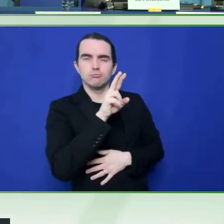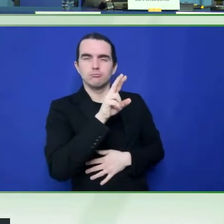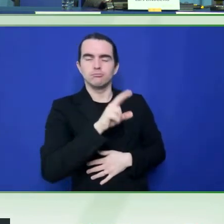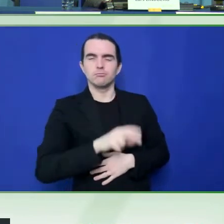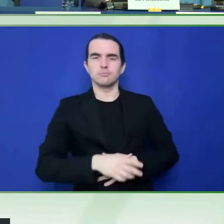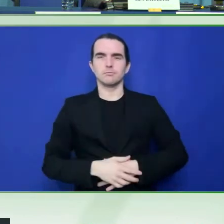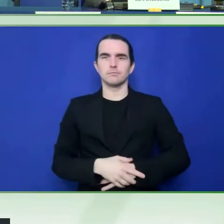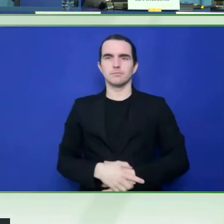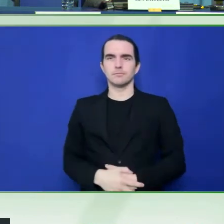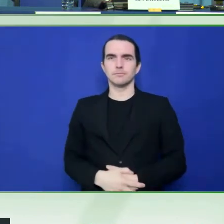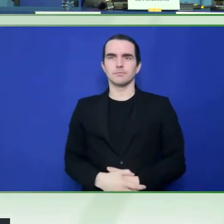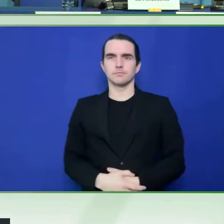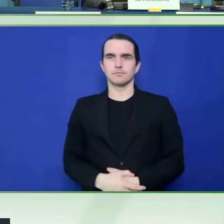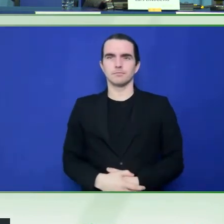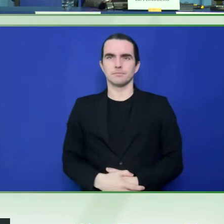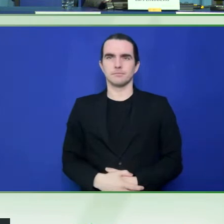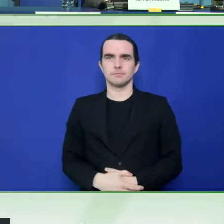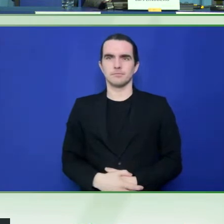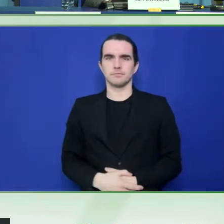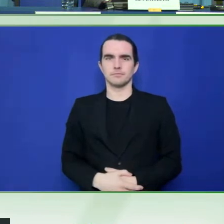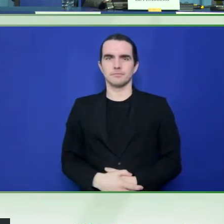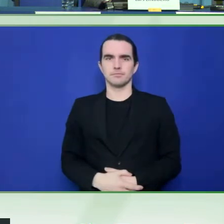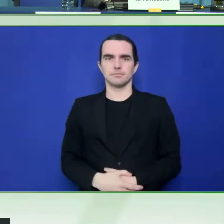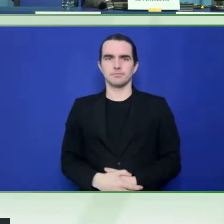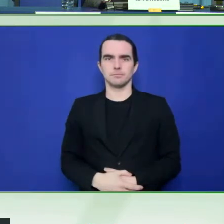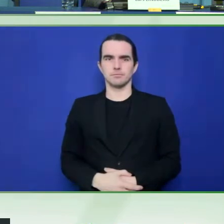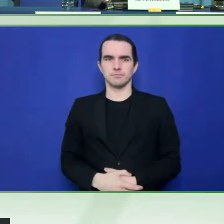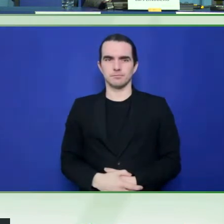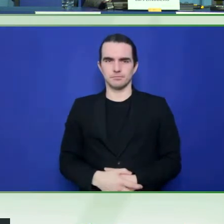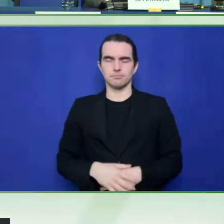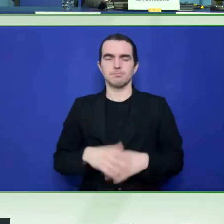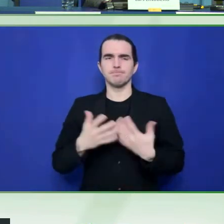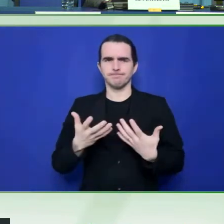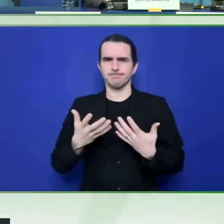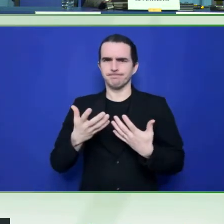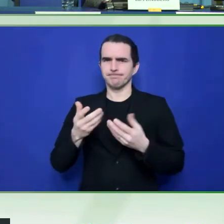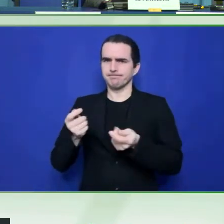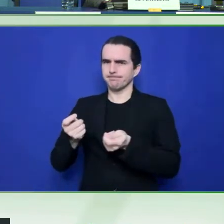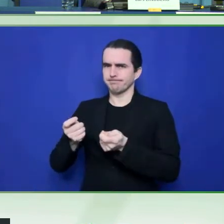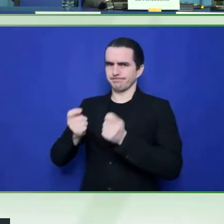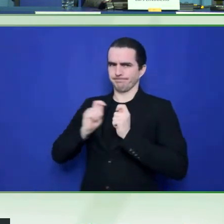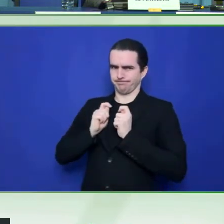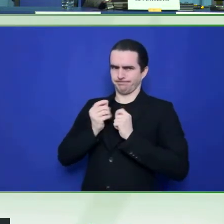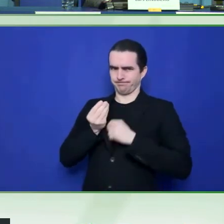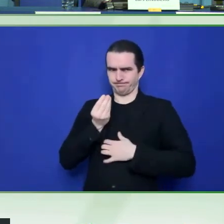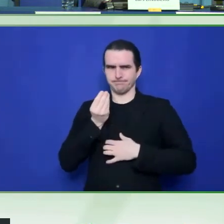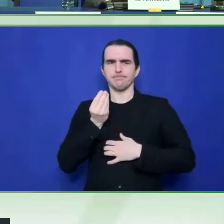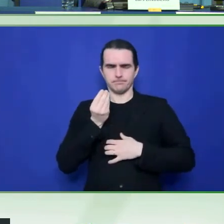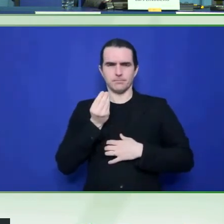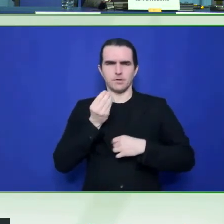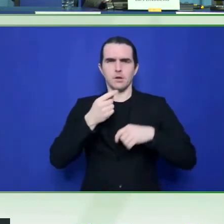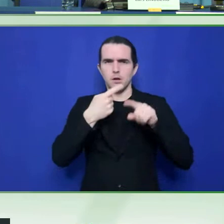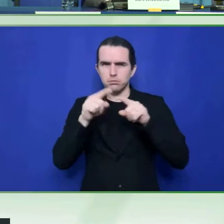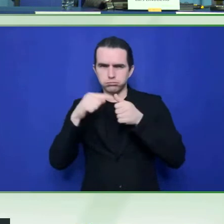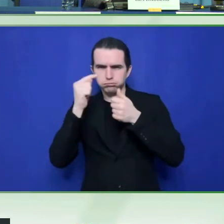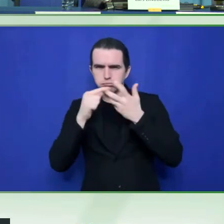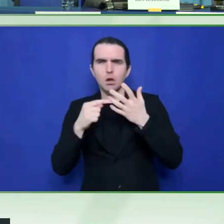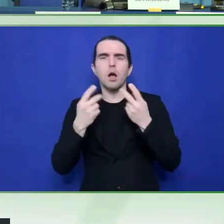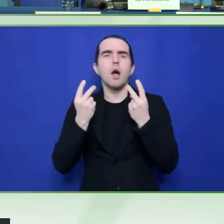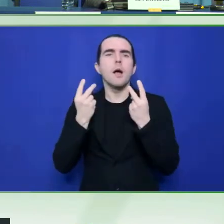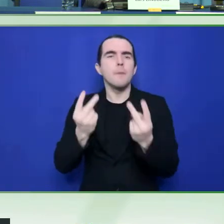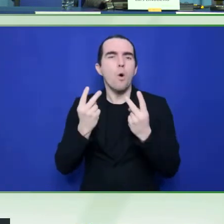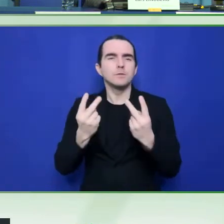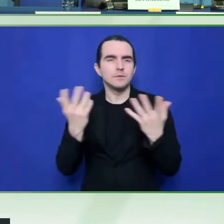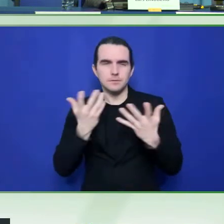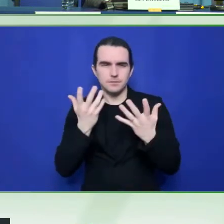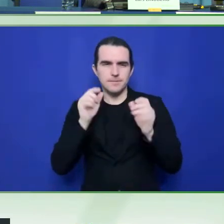disseminate knowledge of new digital and technical solutions that increase opportunity for people with disability in working life